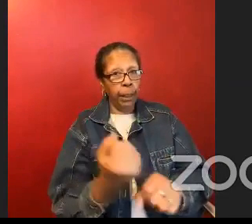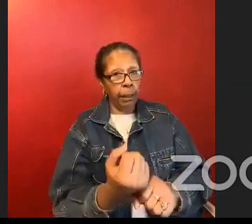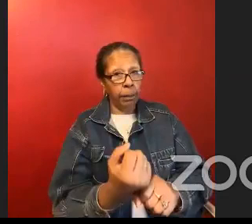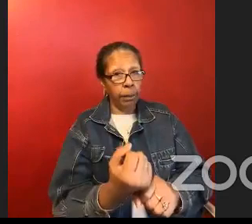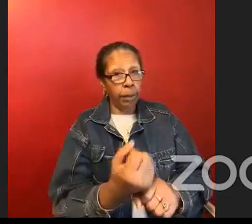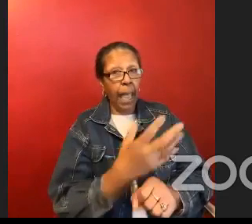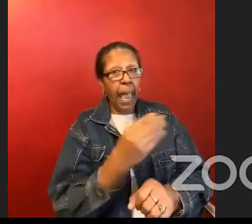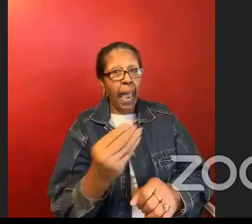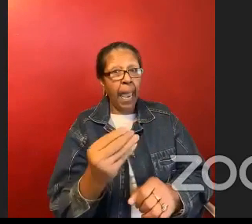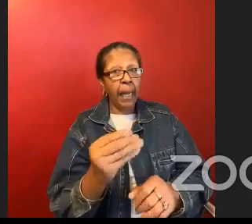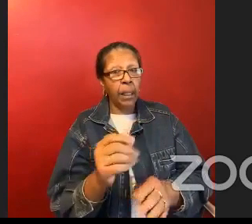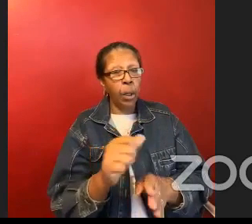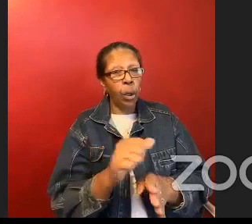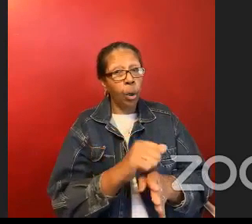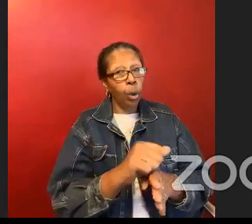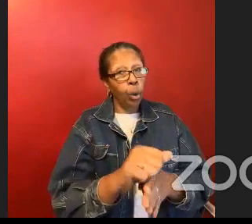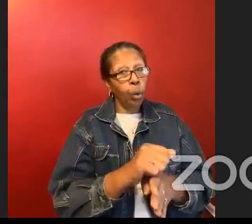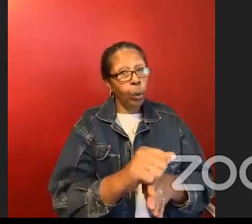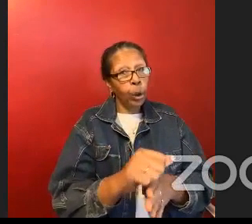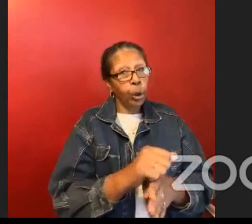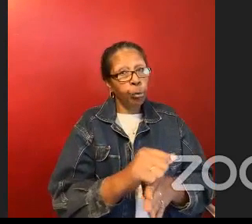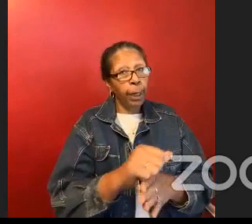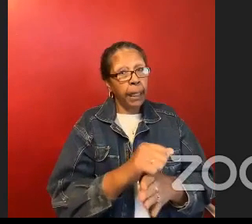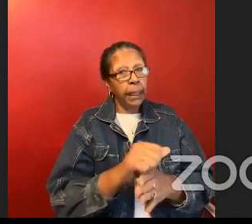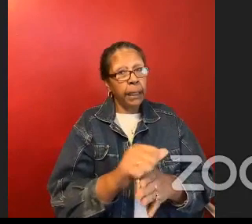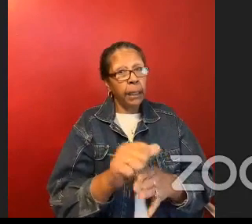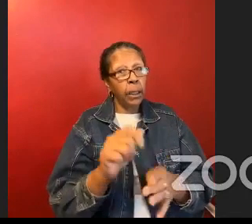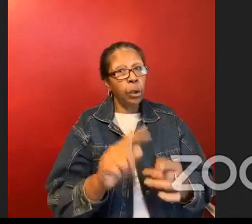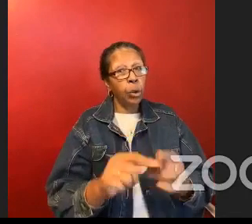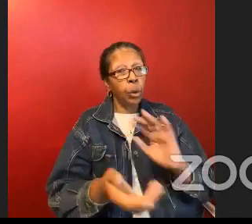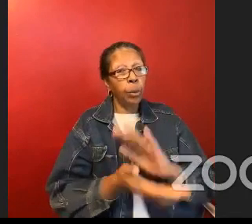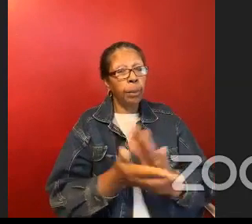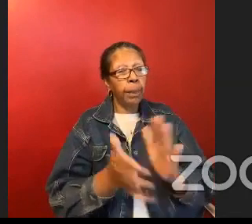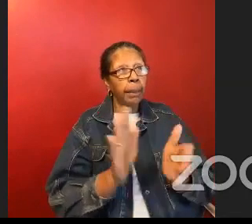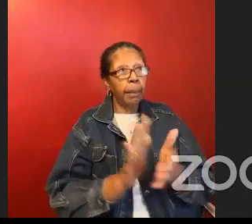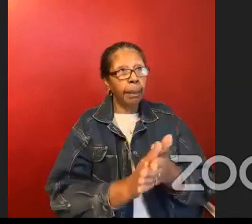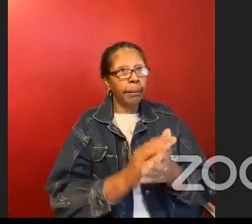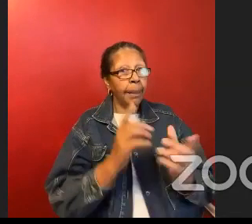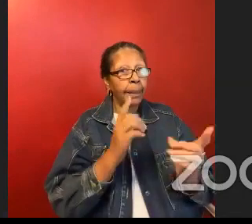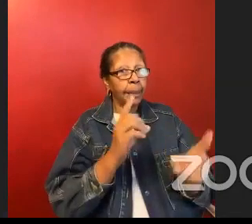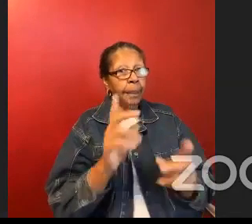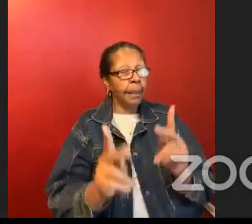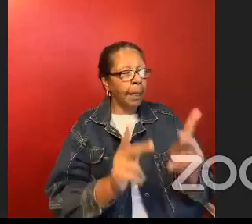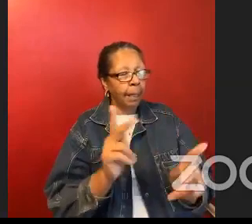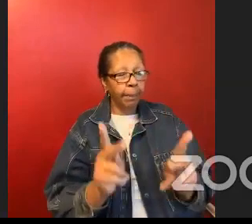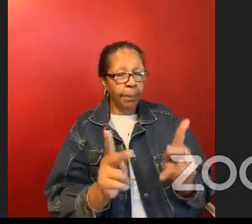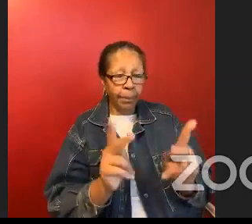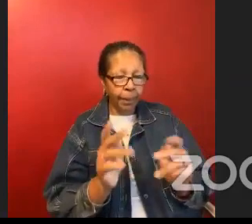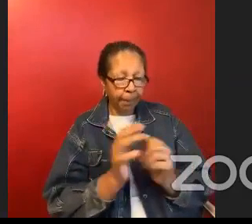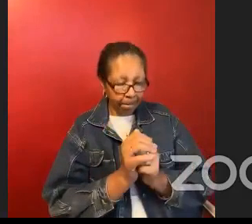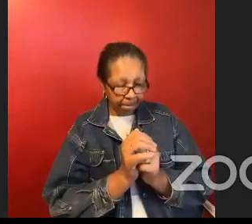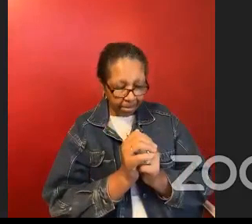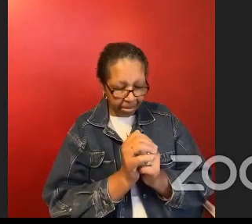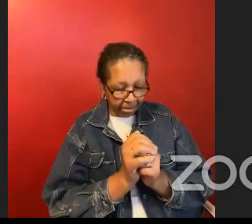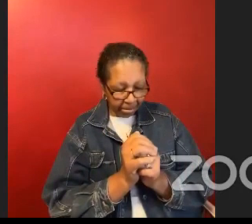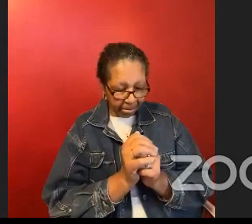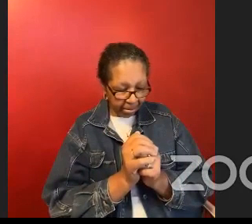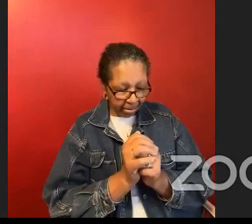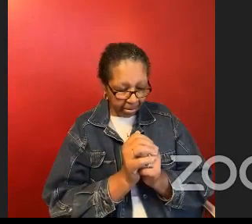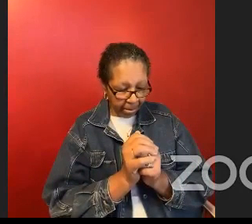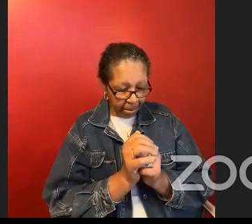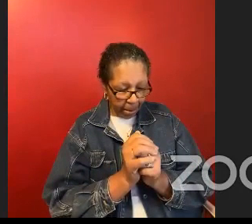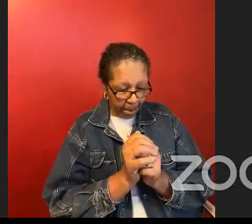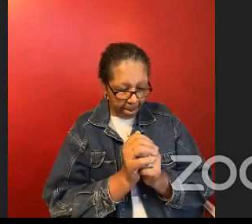trained as disciples, the one who were learners, and prepared to go out to be apostles,